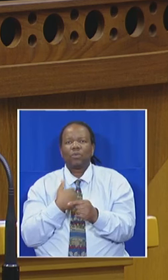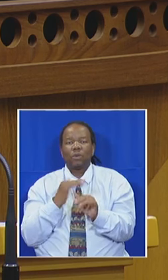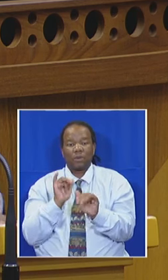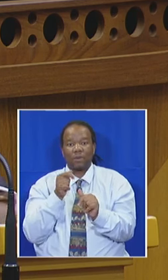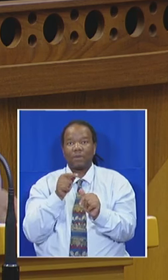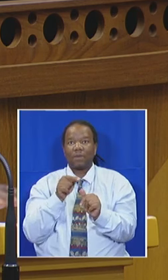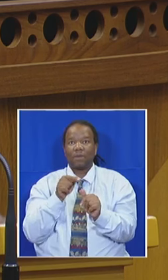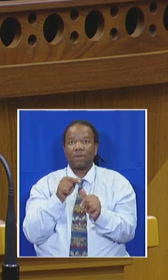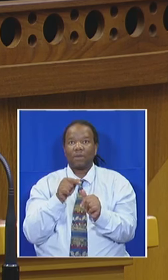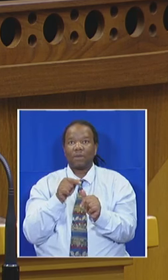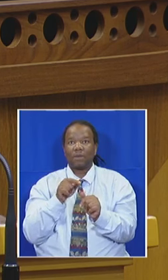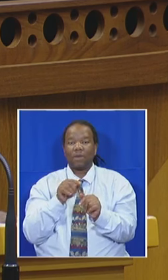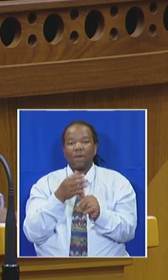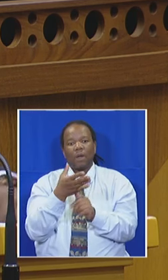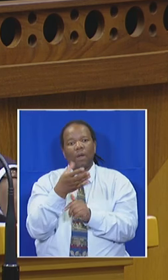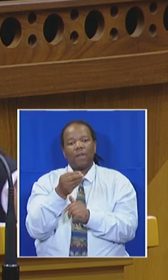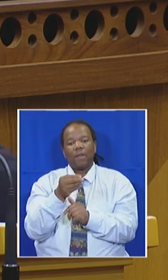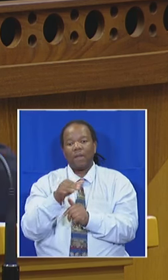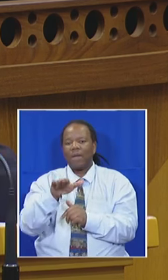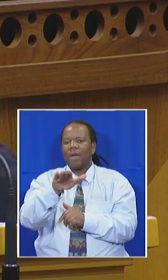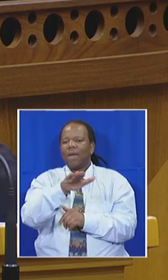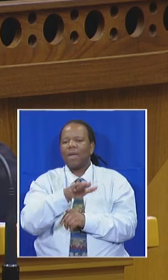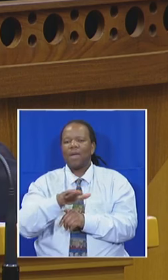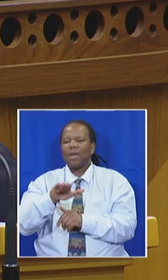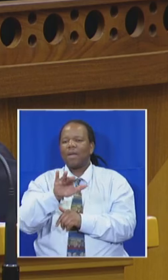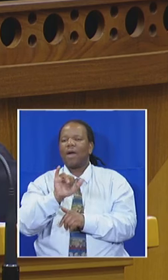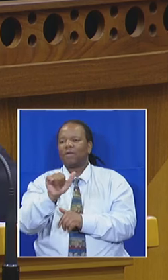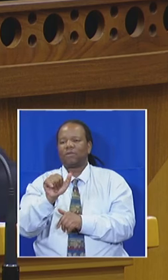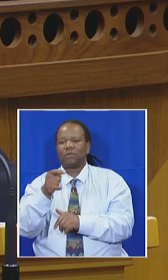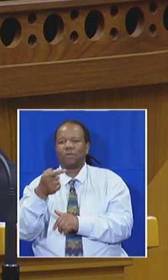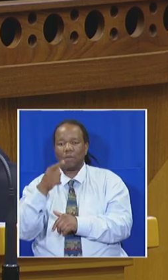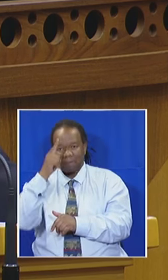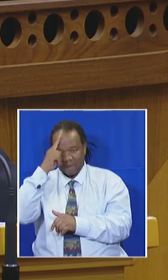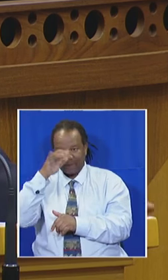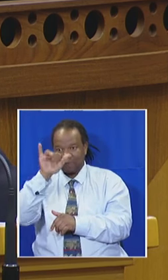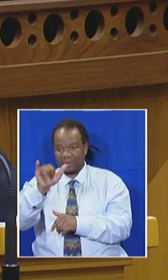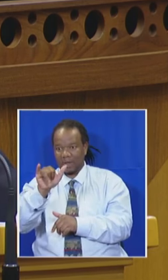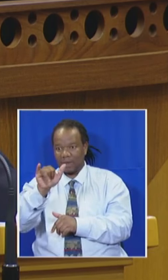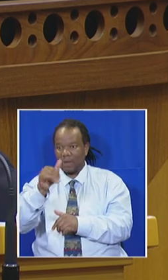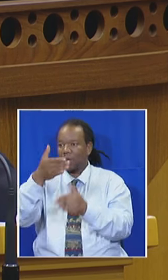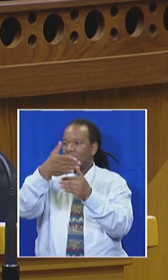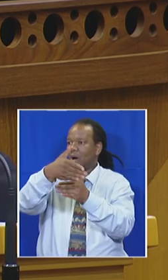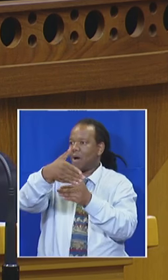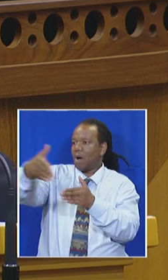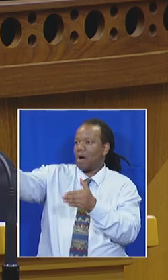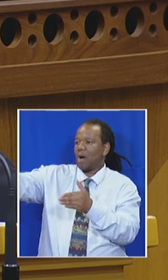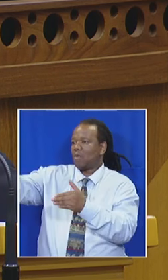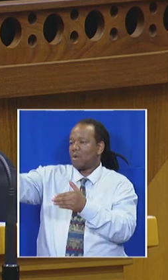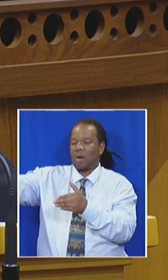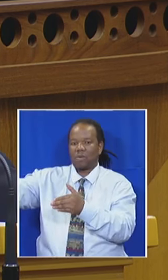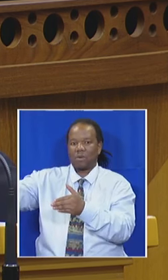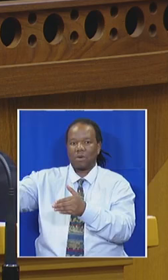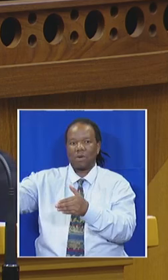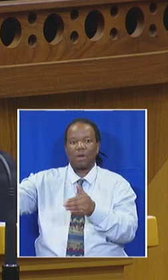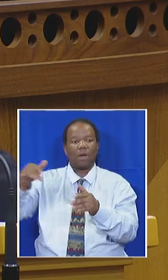where Africans in particular were pushed to, the population has been growing and the